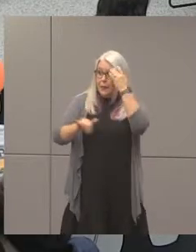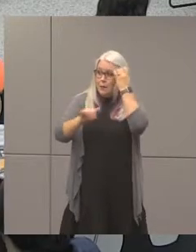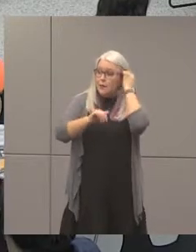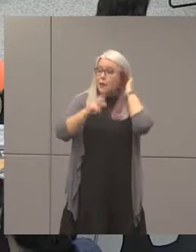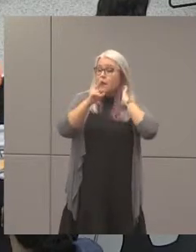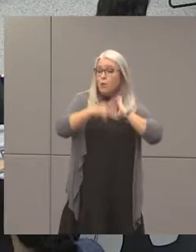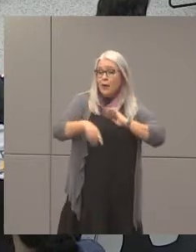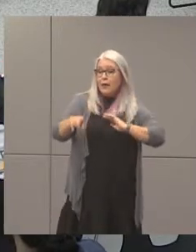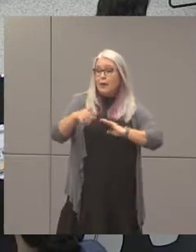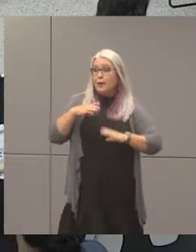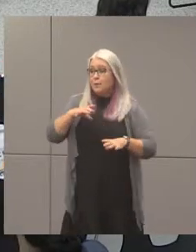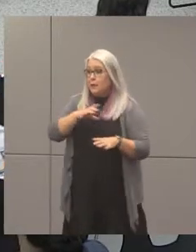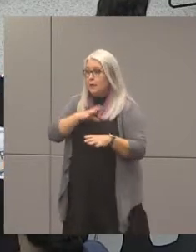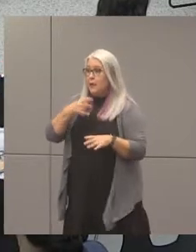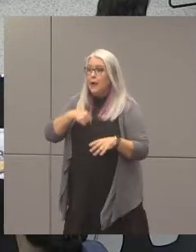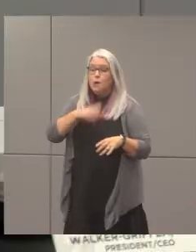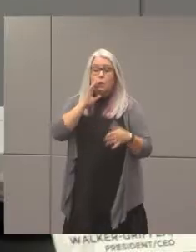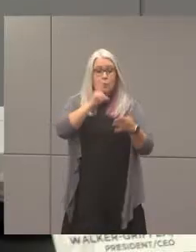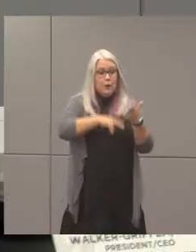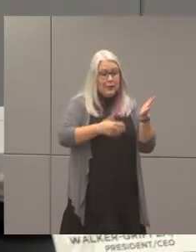read again what he submitted.